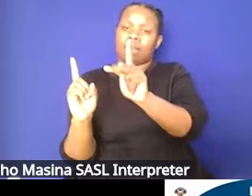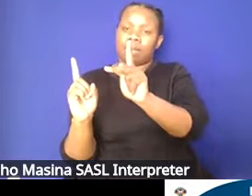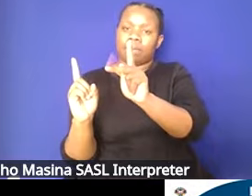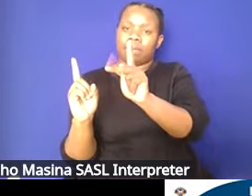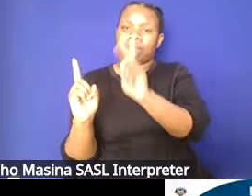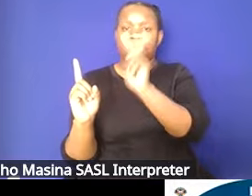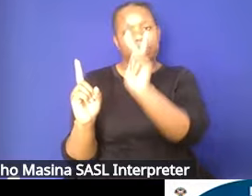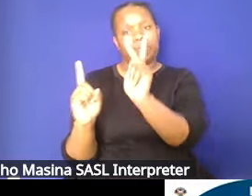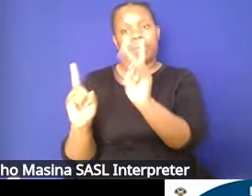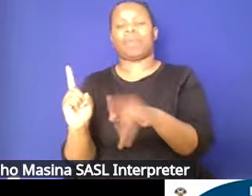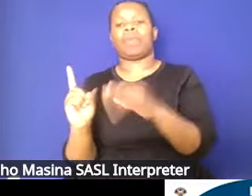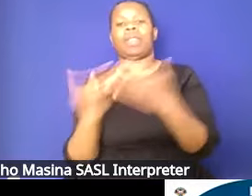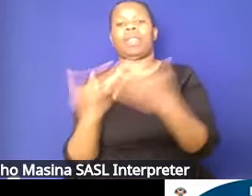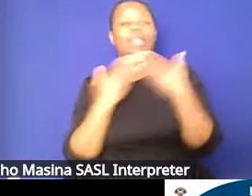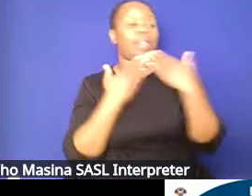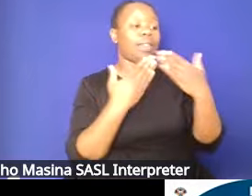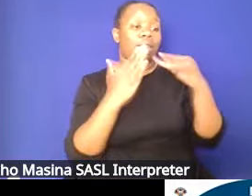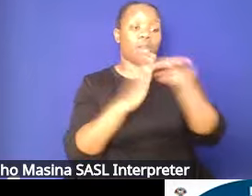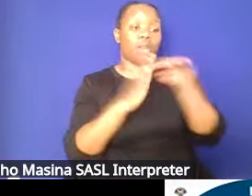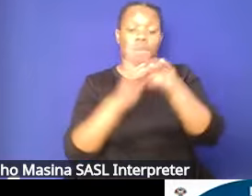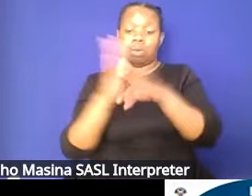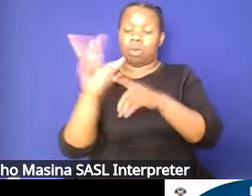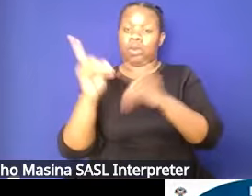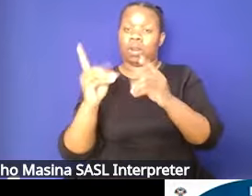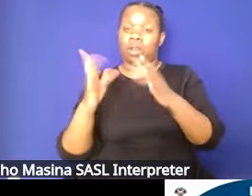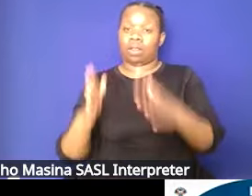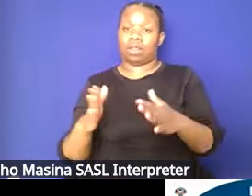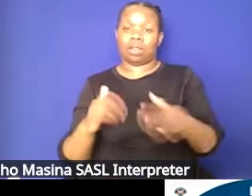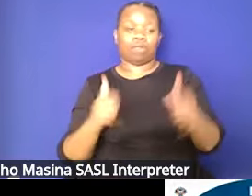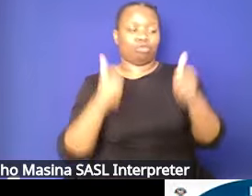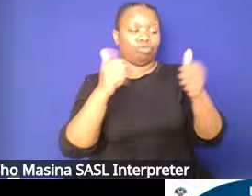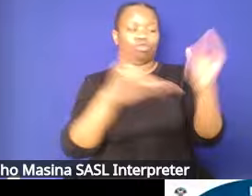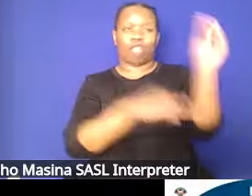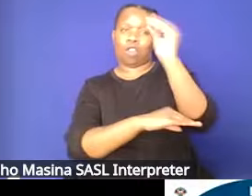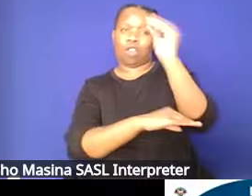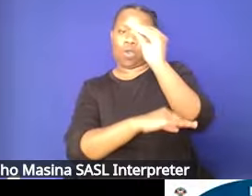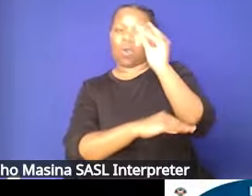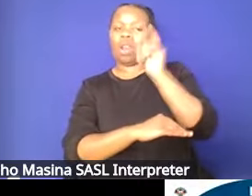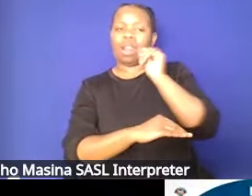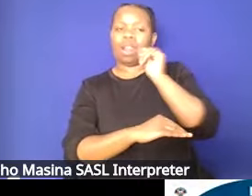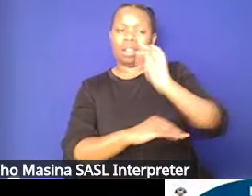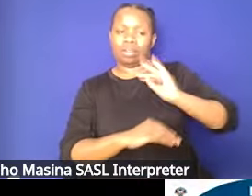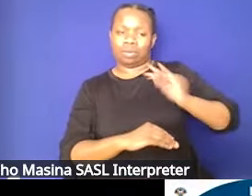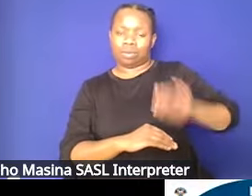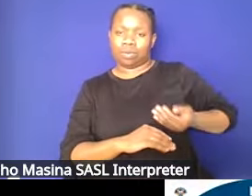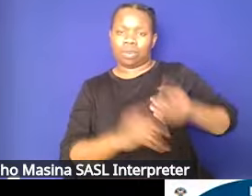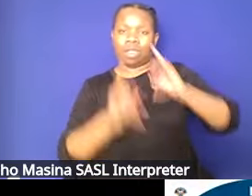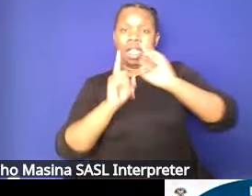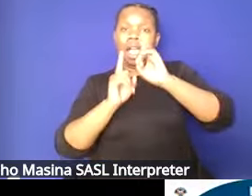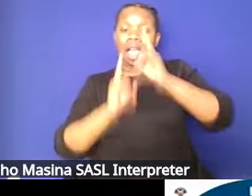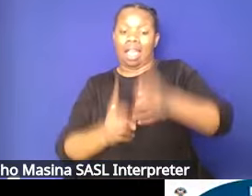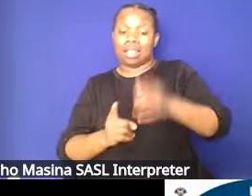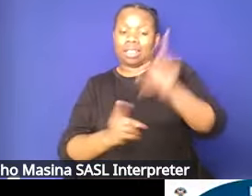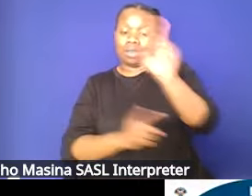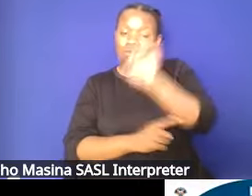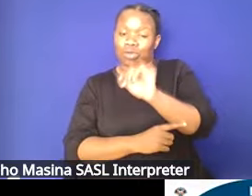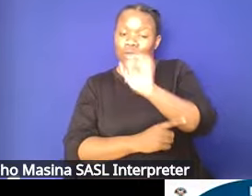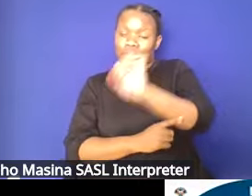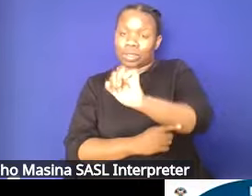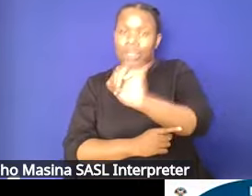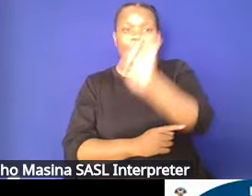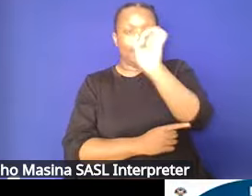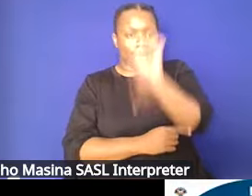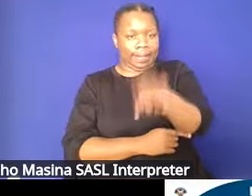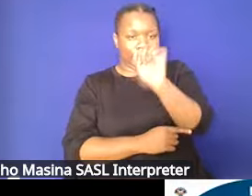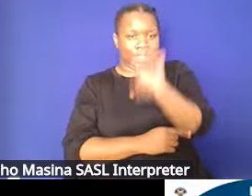Thank you, Program Director. Good afternoon, ladies and gentlemen. Just to answer on that question, yes, you can declare